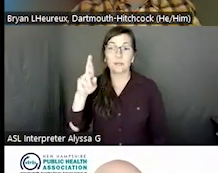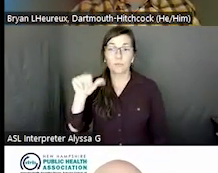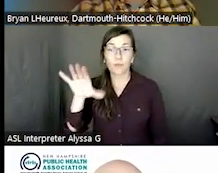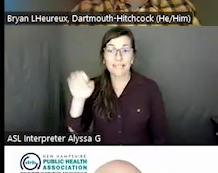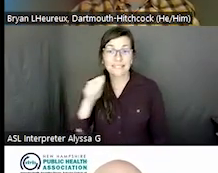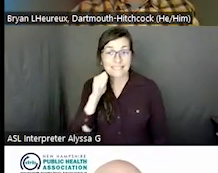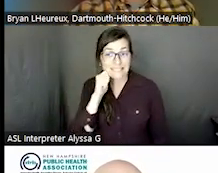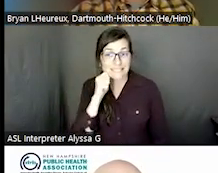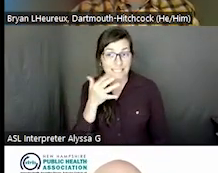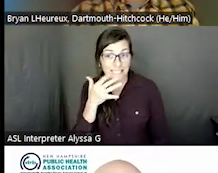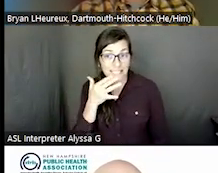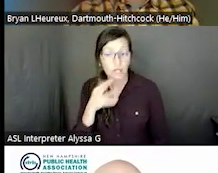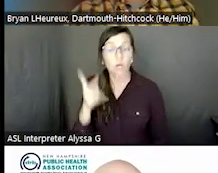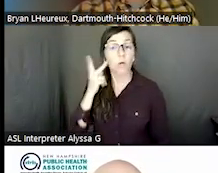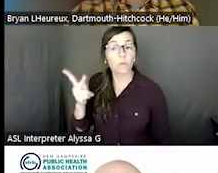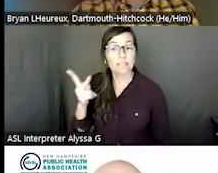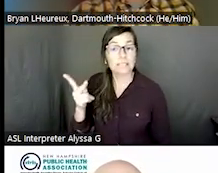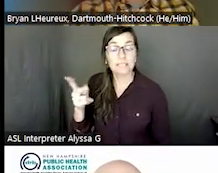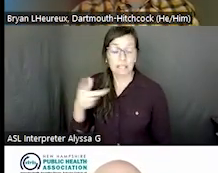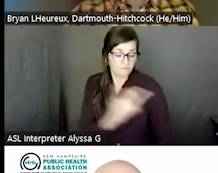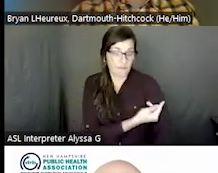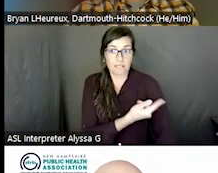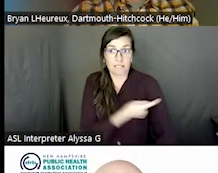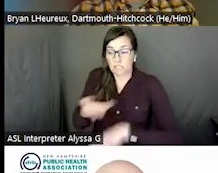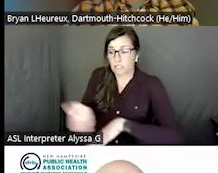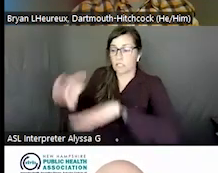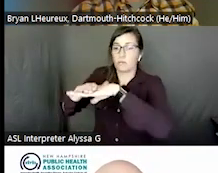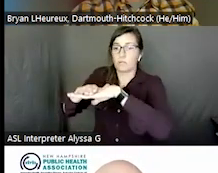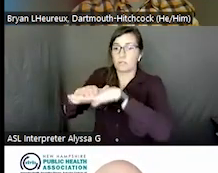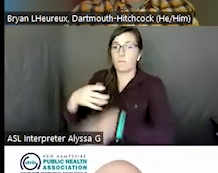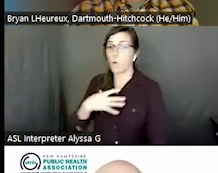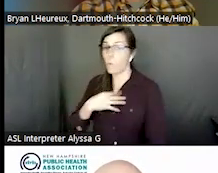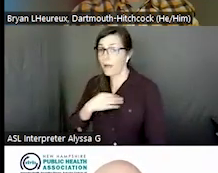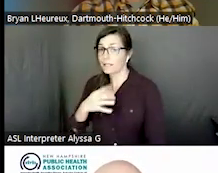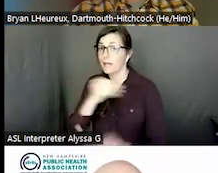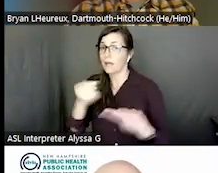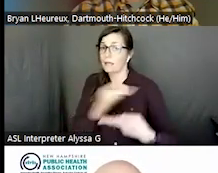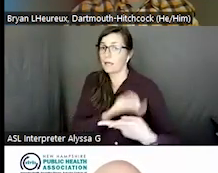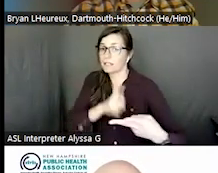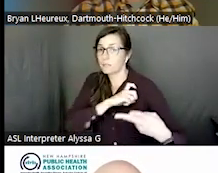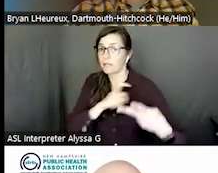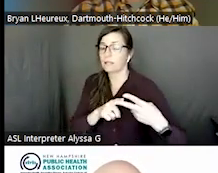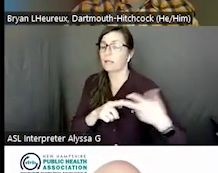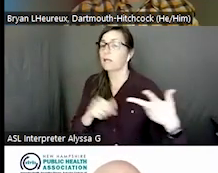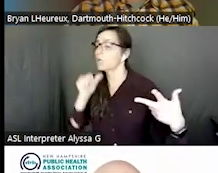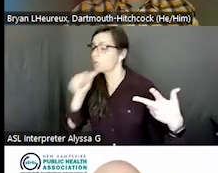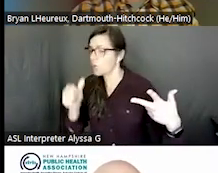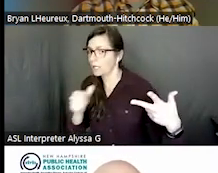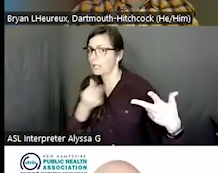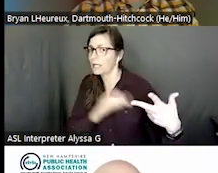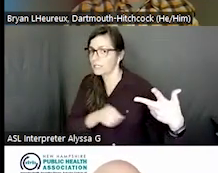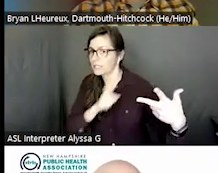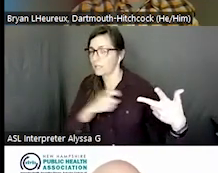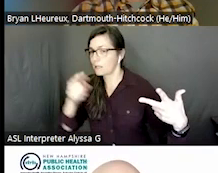we're increasing vaccination rates across whites and Hispanics and non-Hispanic Blacks. And we